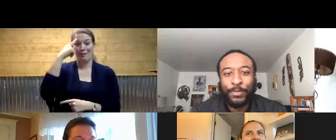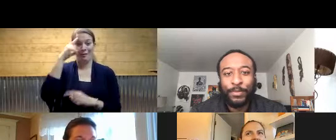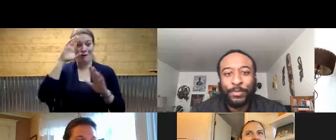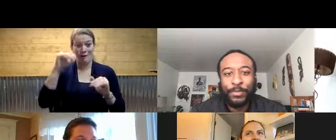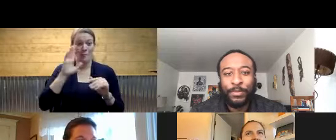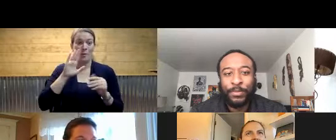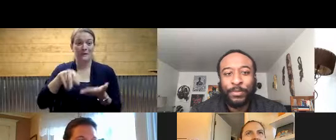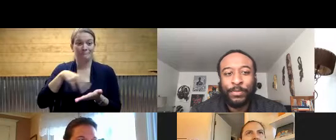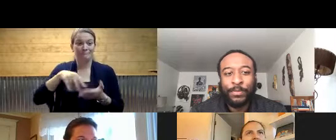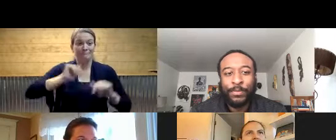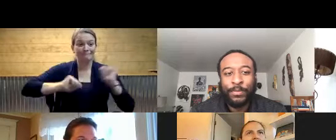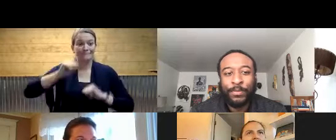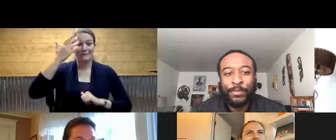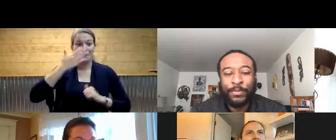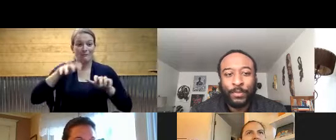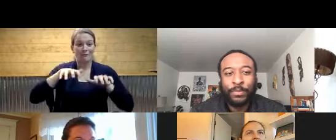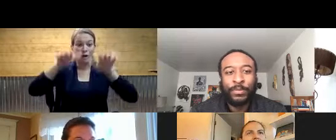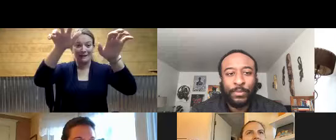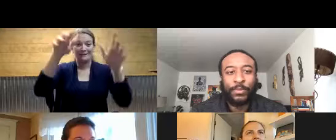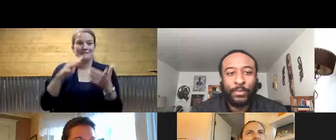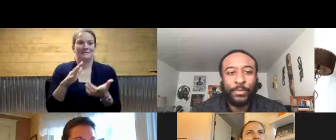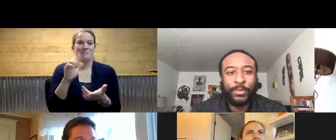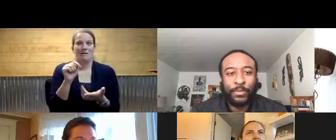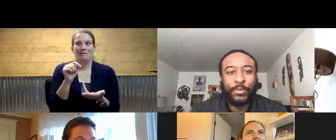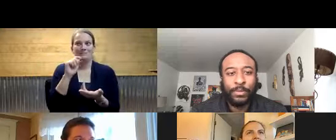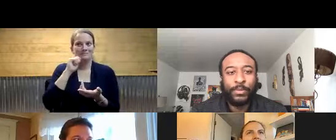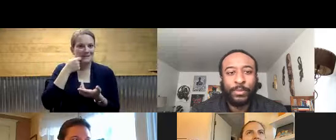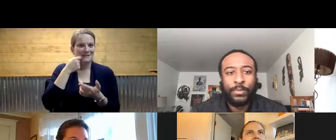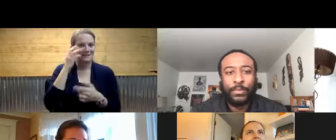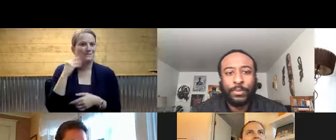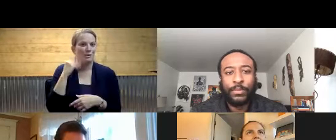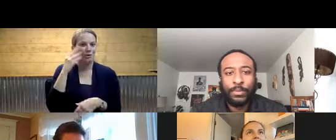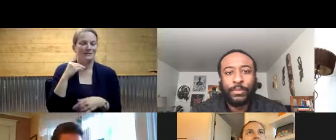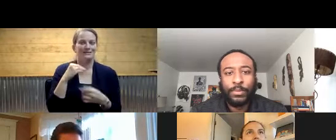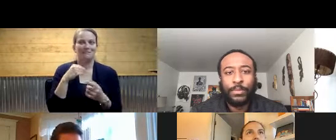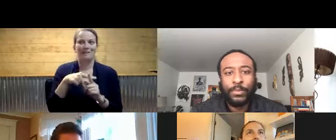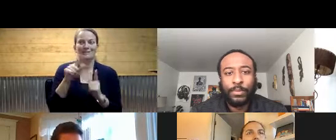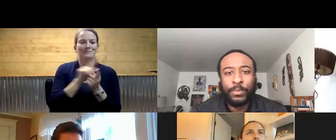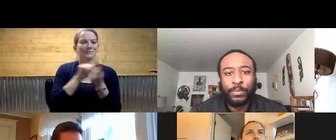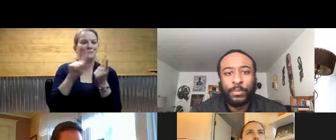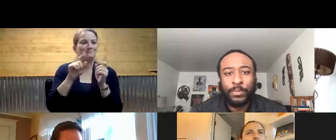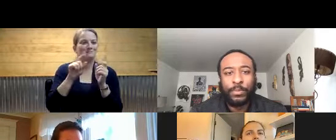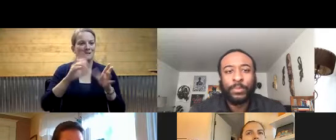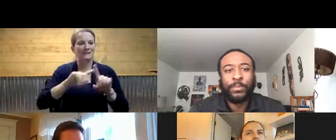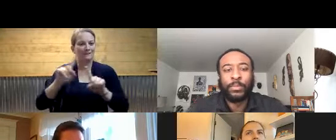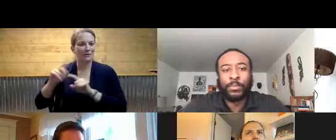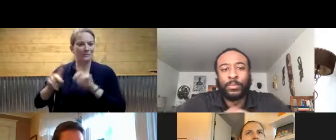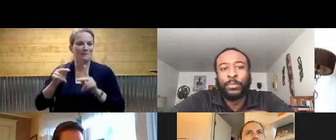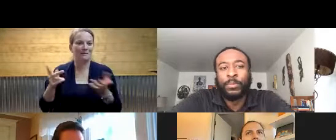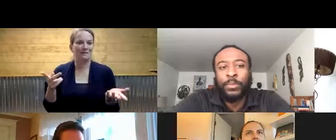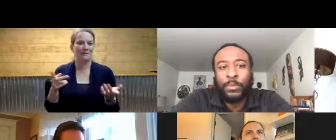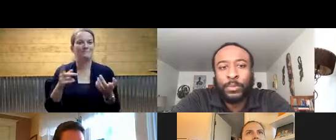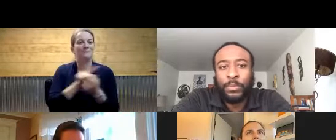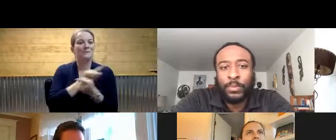just something that it was a new experience. And again, you're meeting different people as well. So you're meeting different